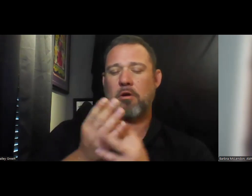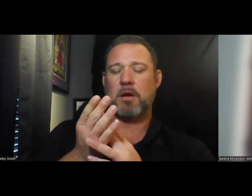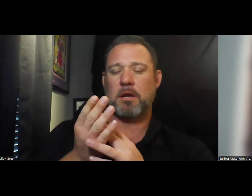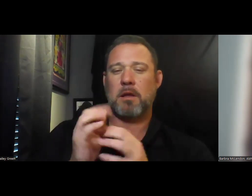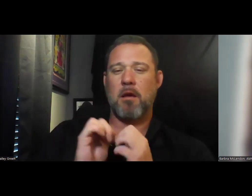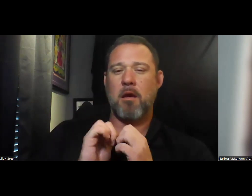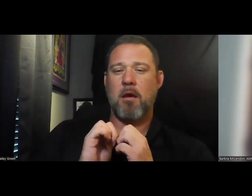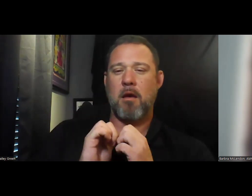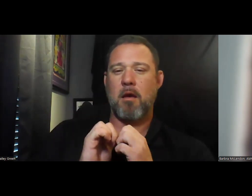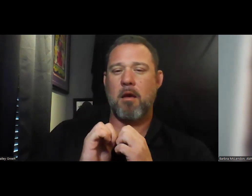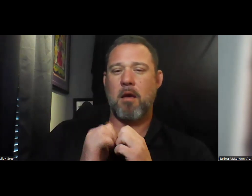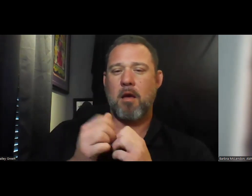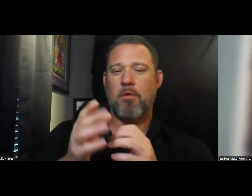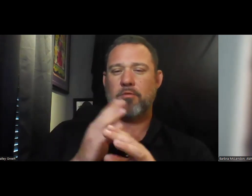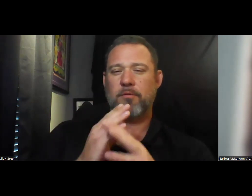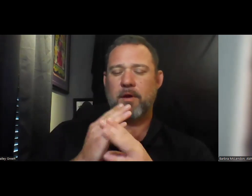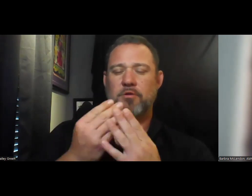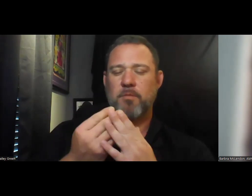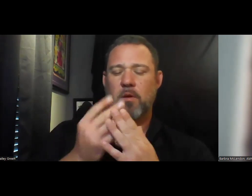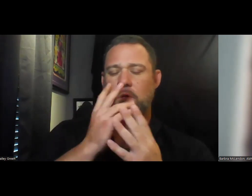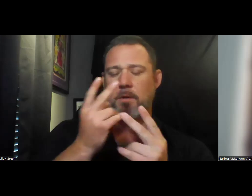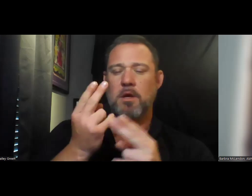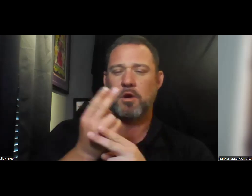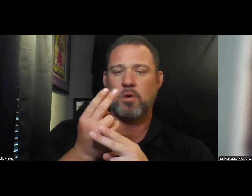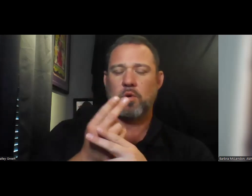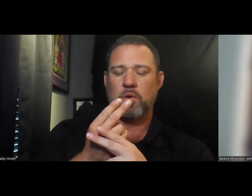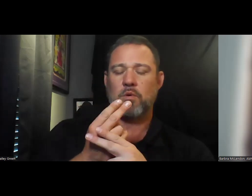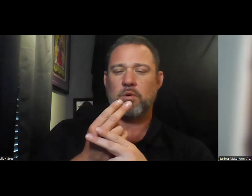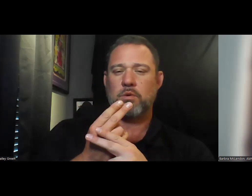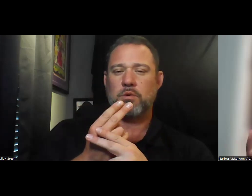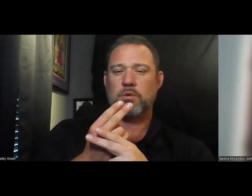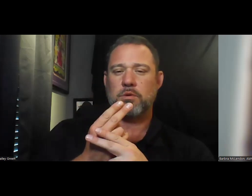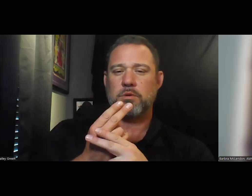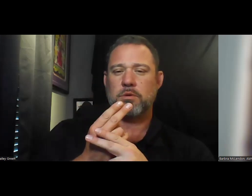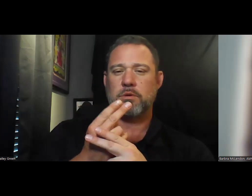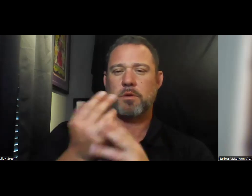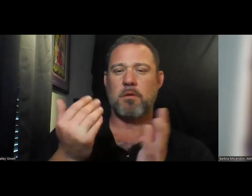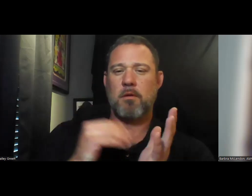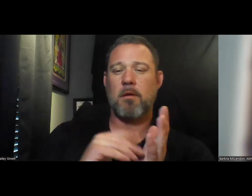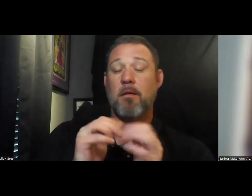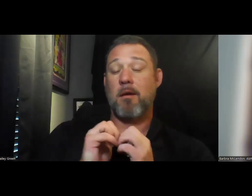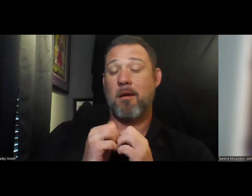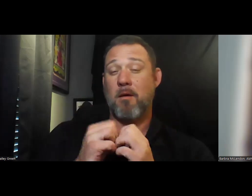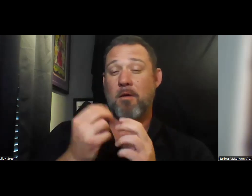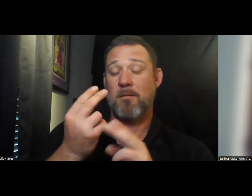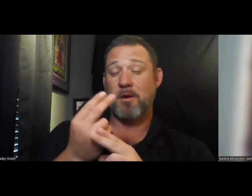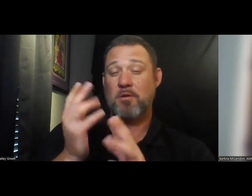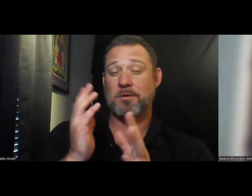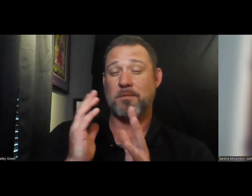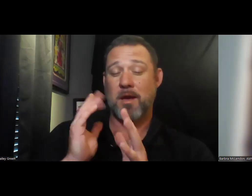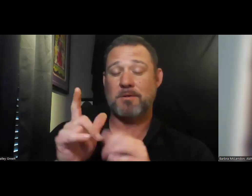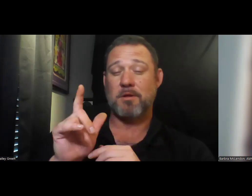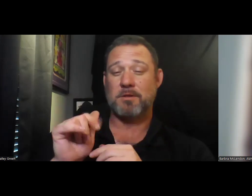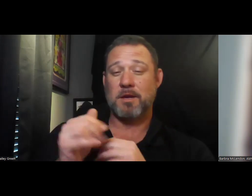how those prevention dollars are going to be used. And again, how those have been used in the past here in Los